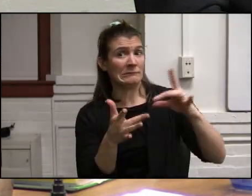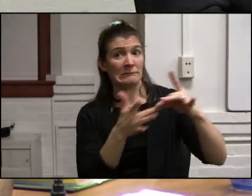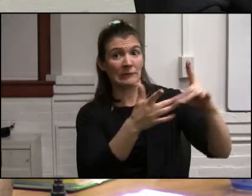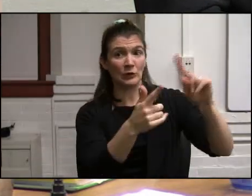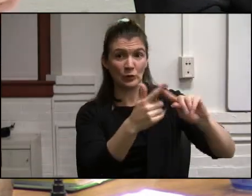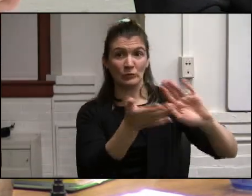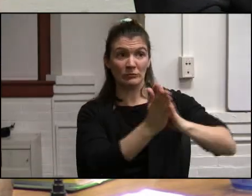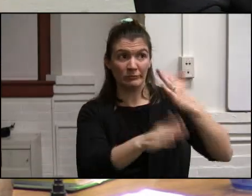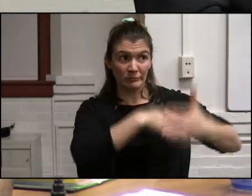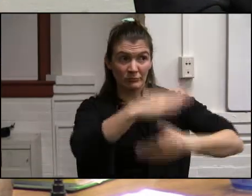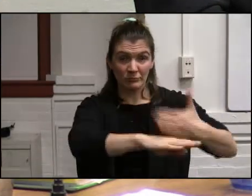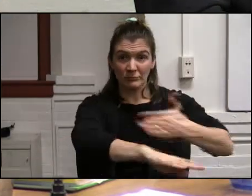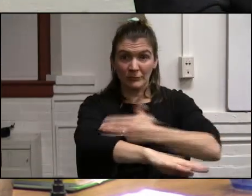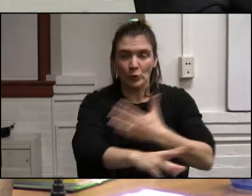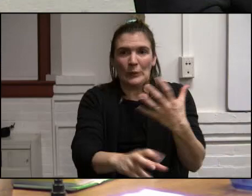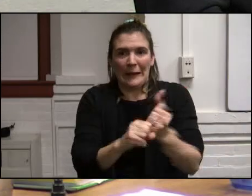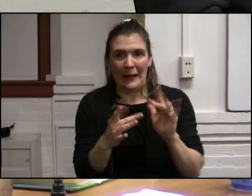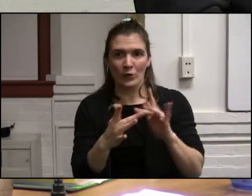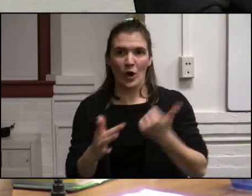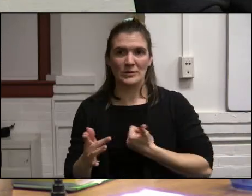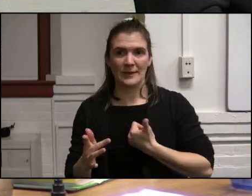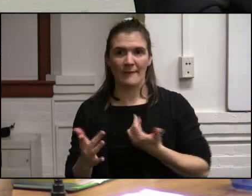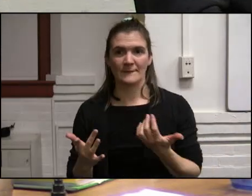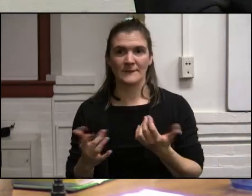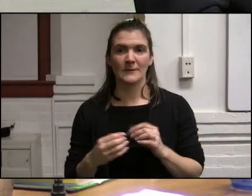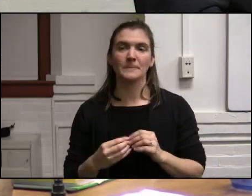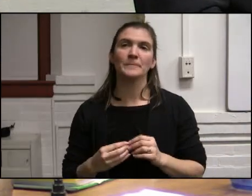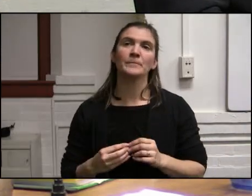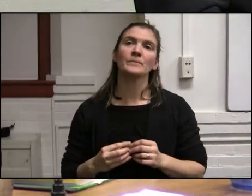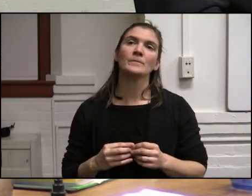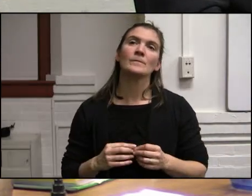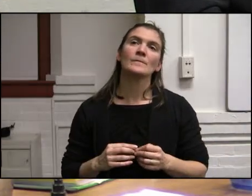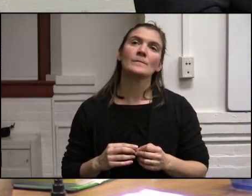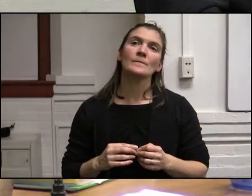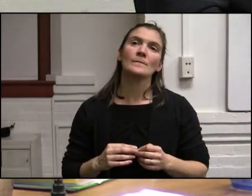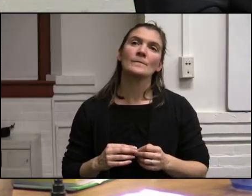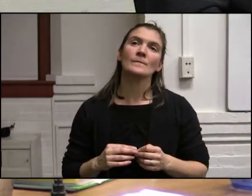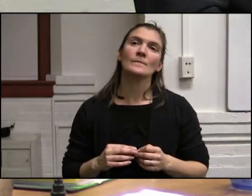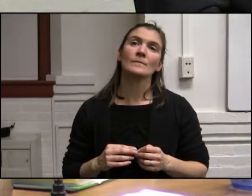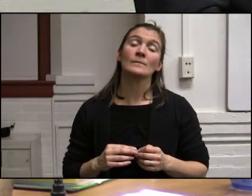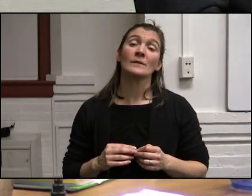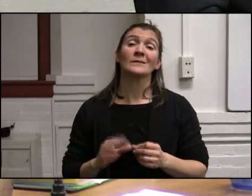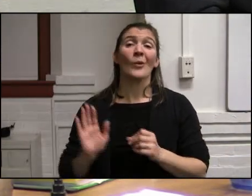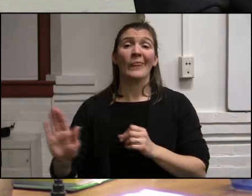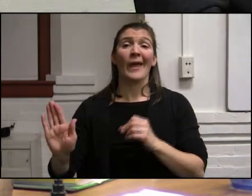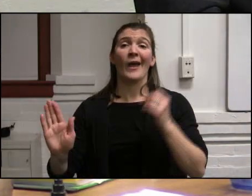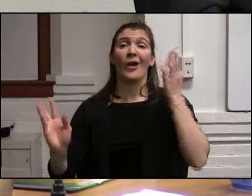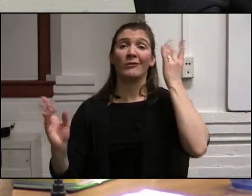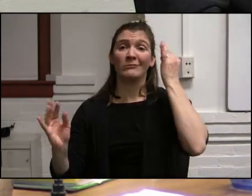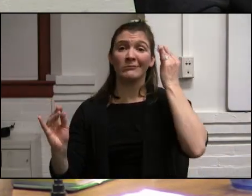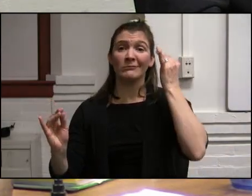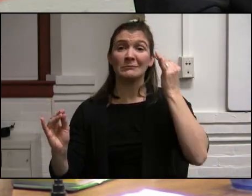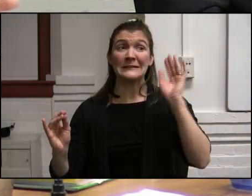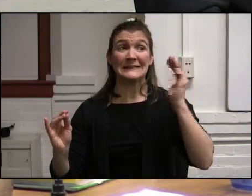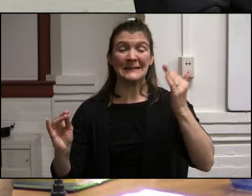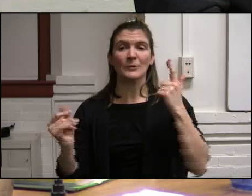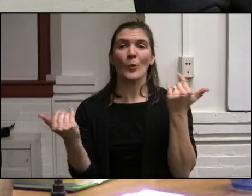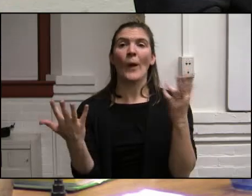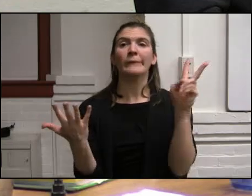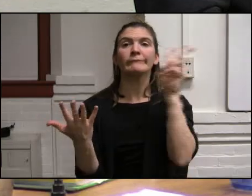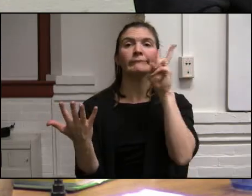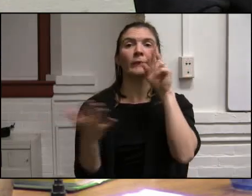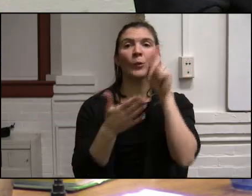about how to pursue broadband. And their conclusion was, I think it's fair to say, is to wait and